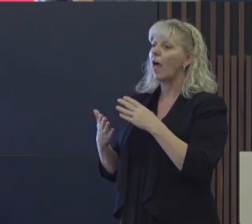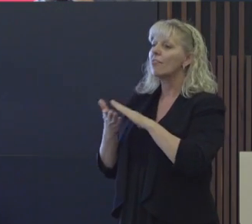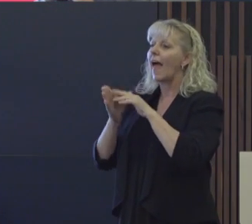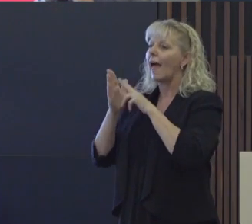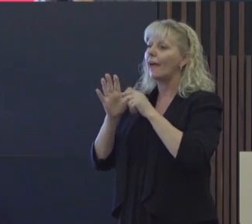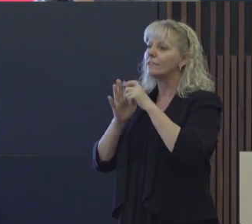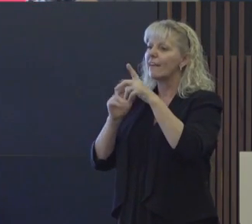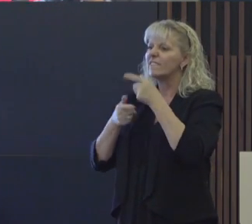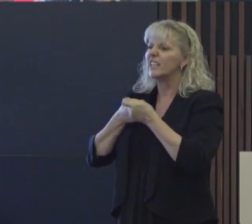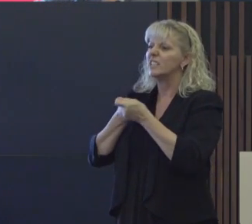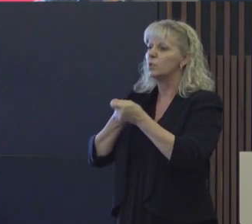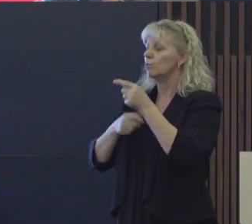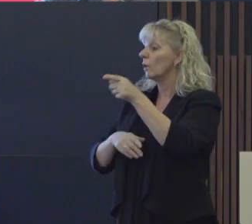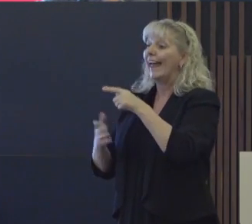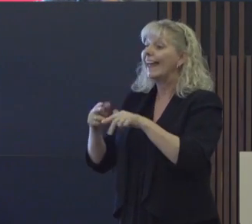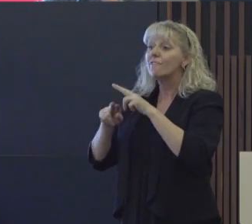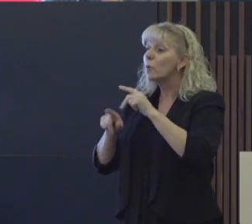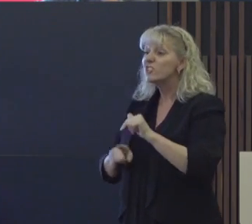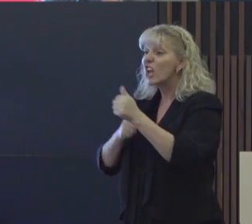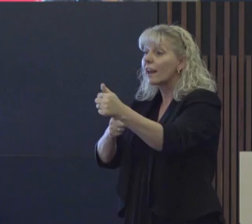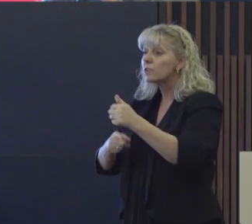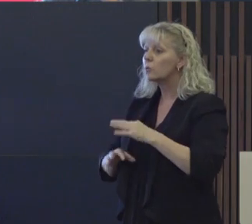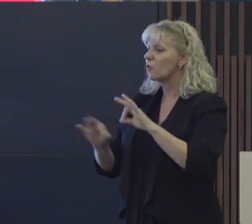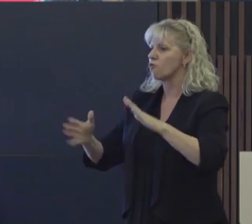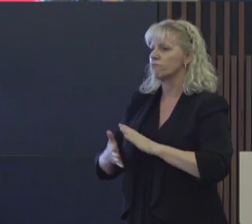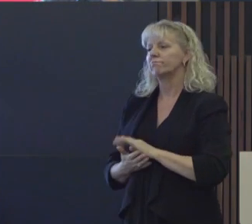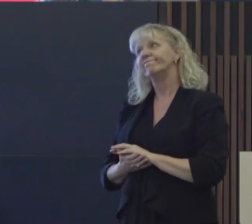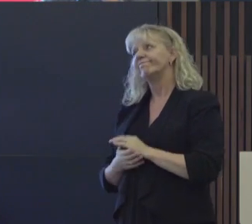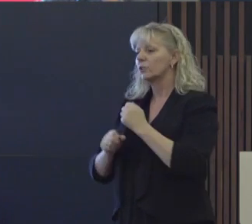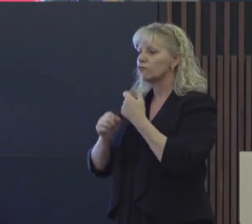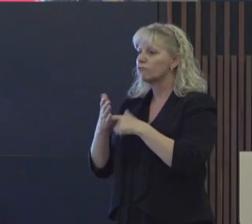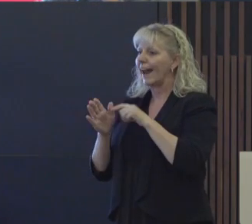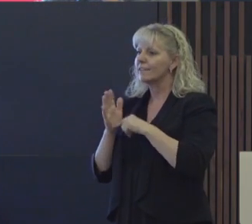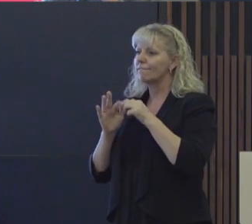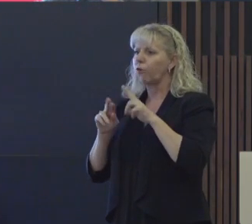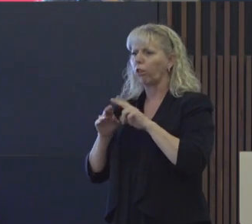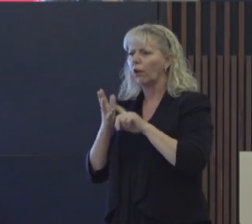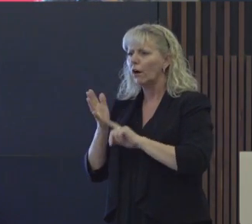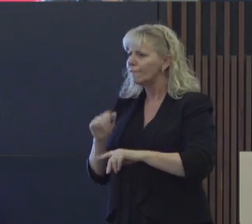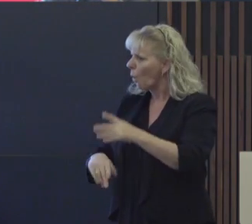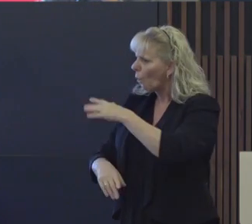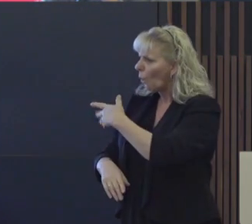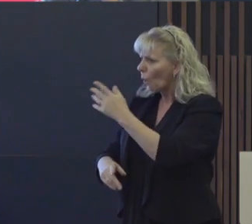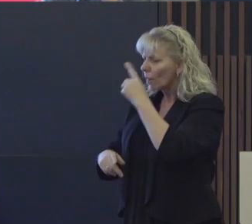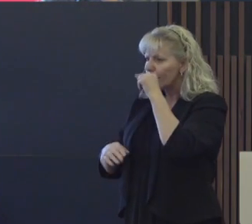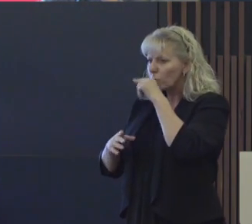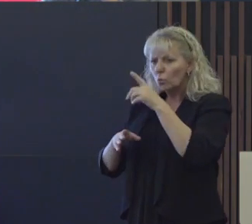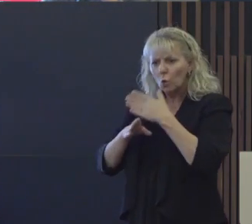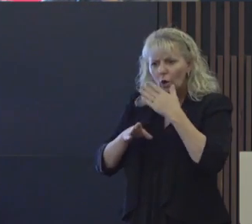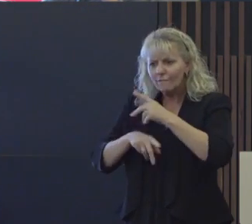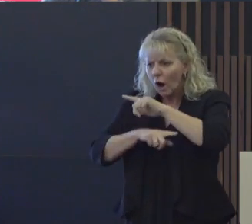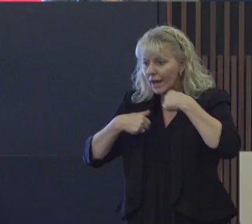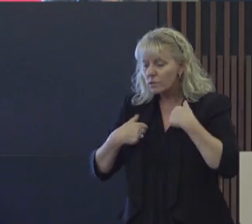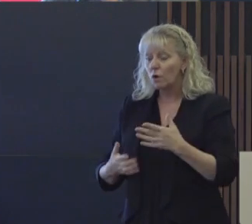another thing that, if we challenge, we're just ungrateful. If we're just ungrateful after all these people do for us, we